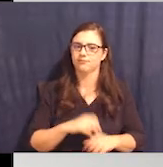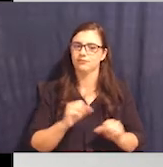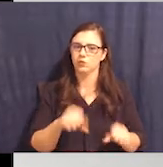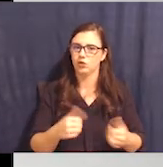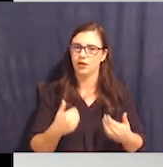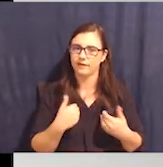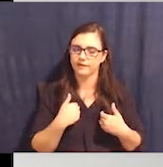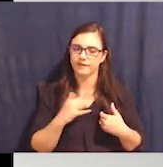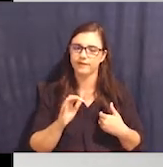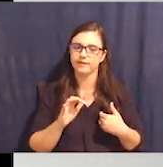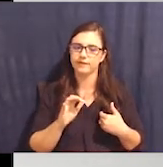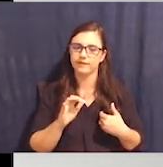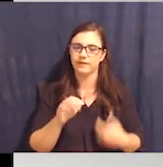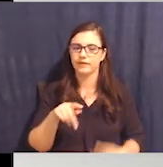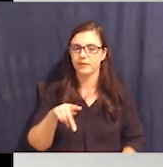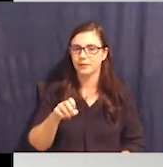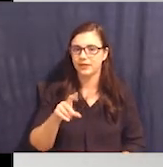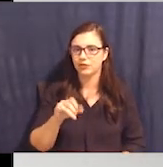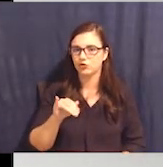have the